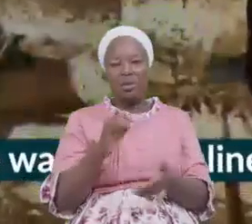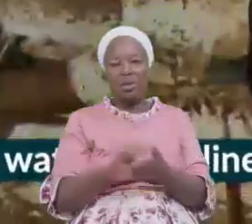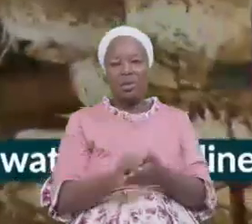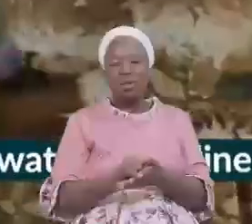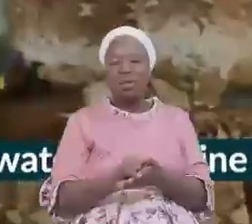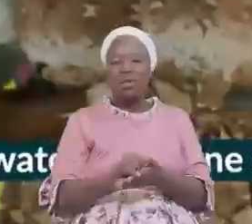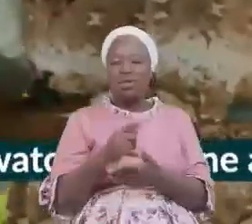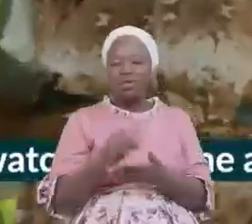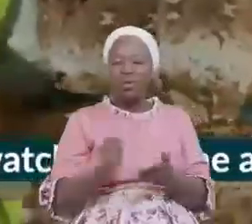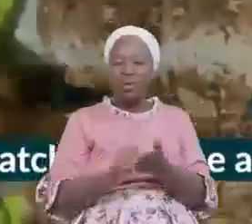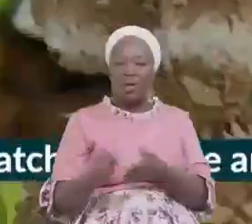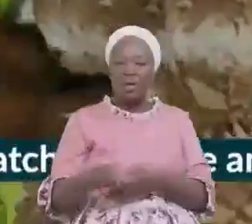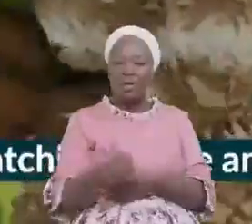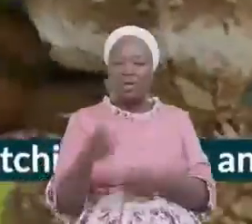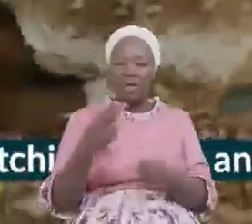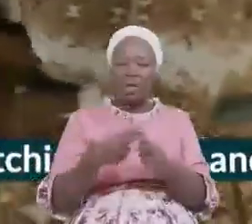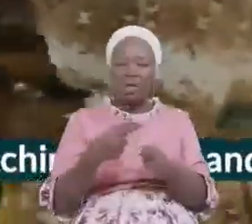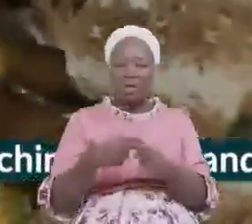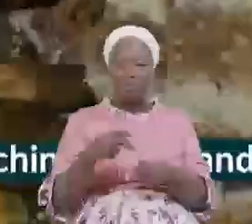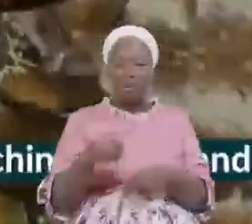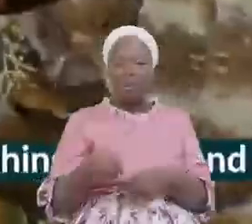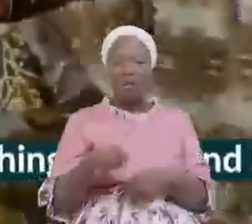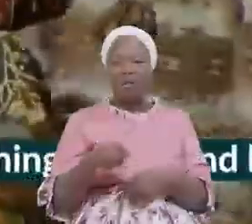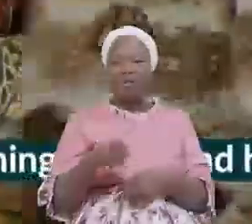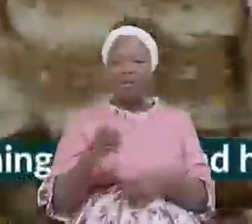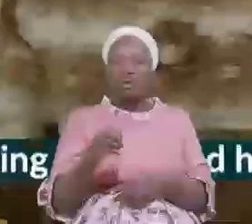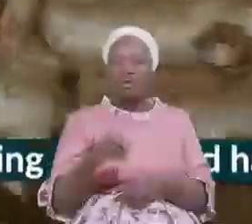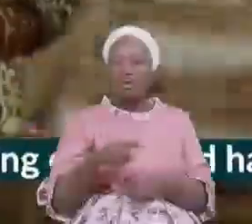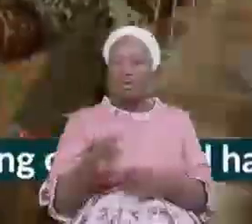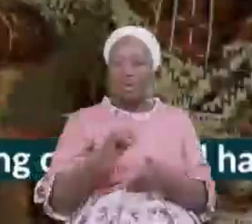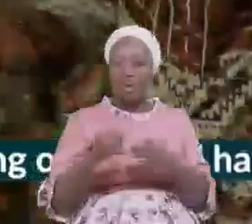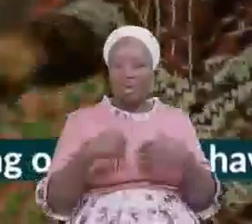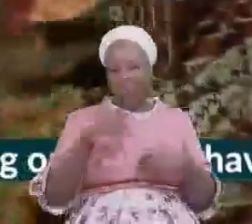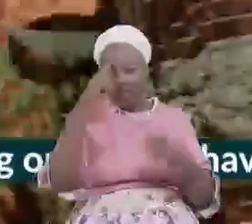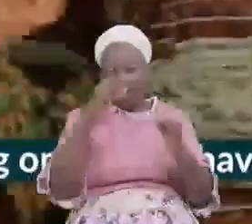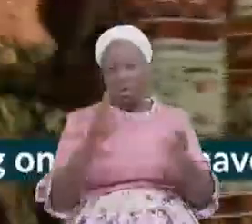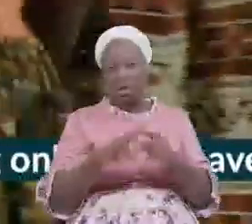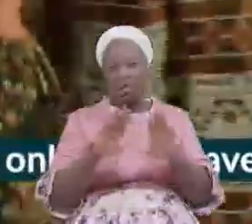to give their lives to the Lord.